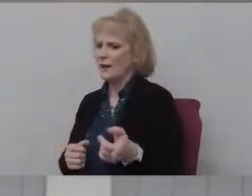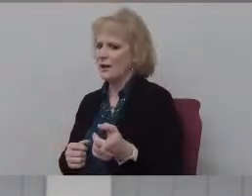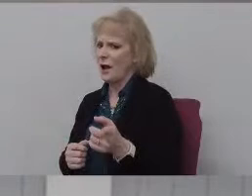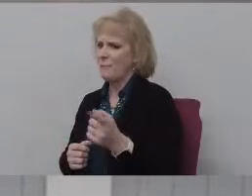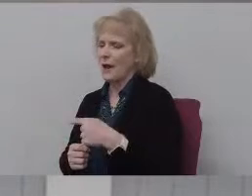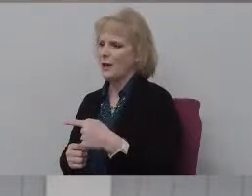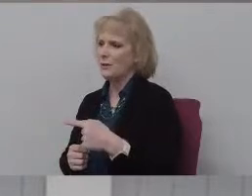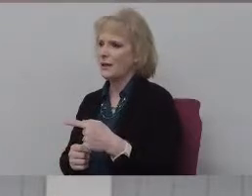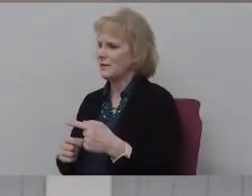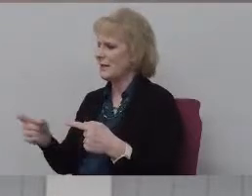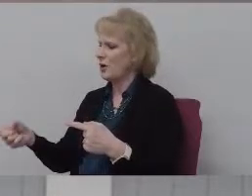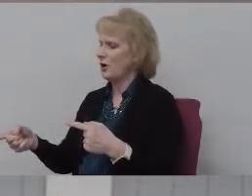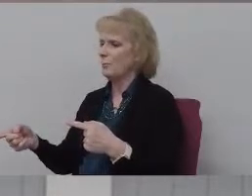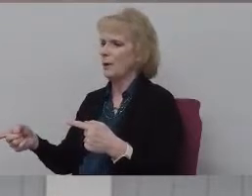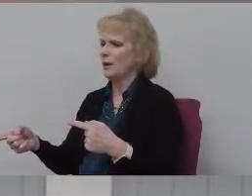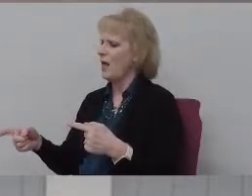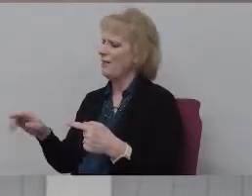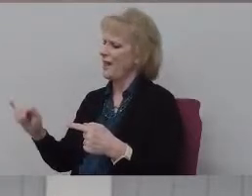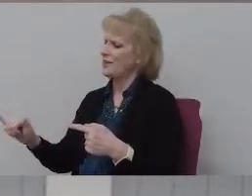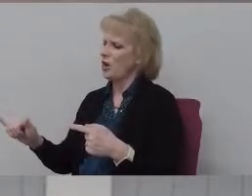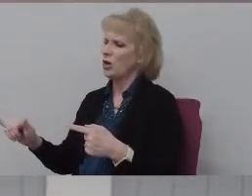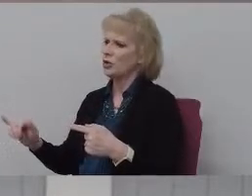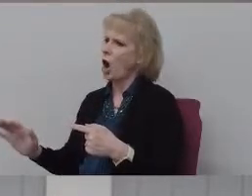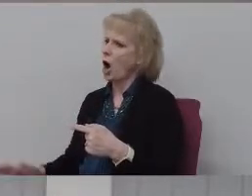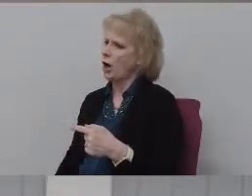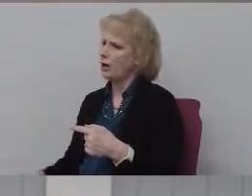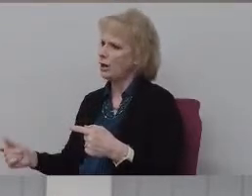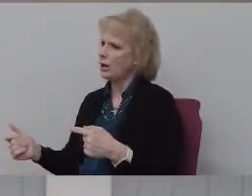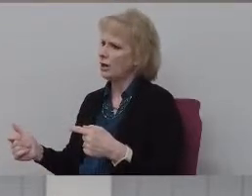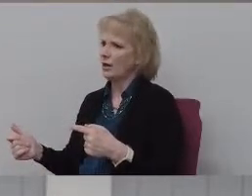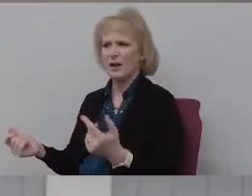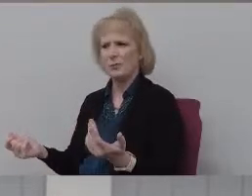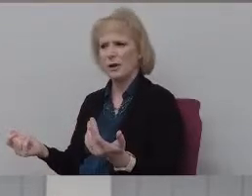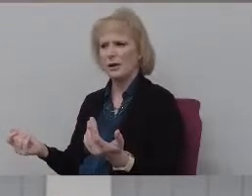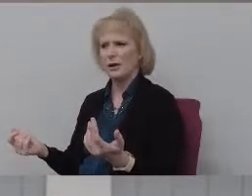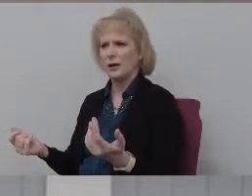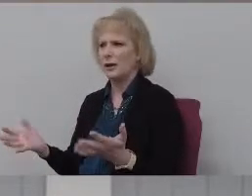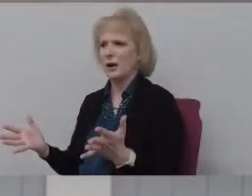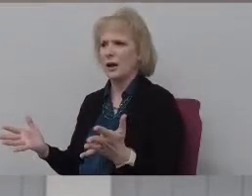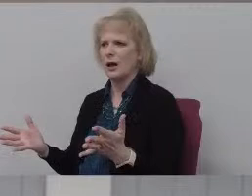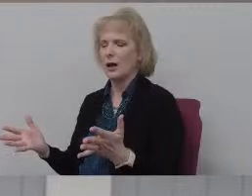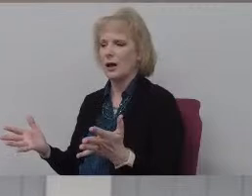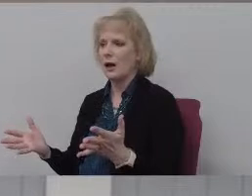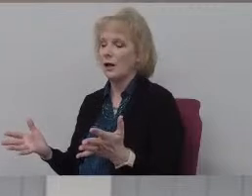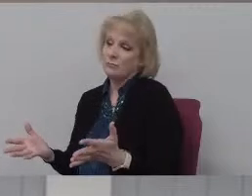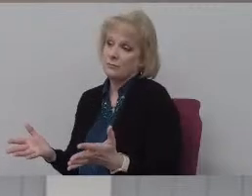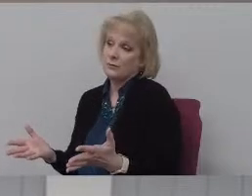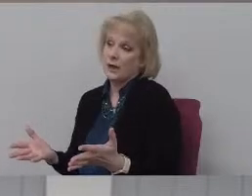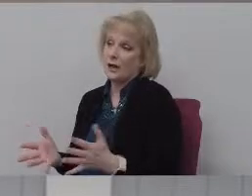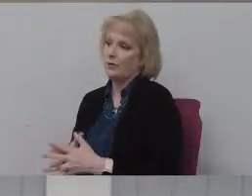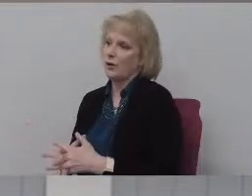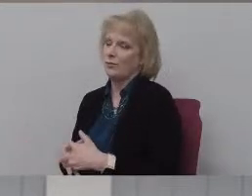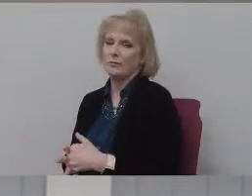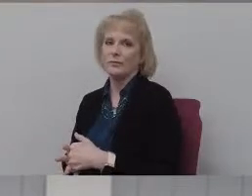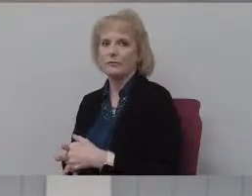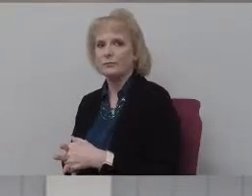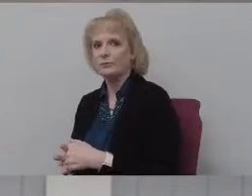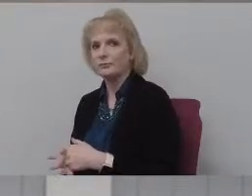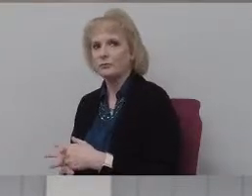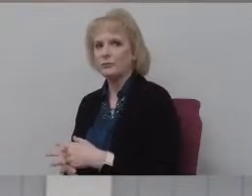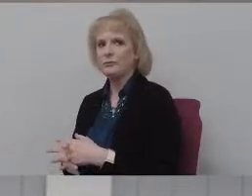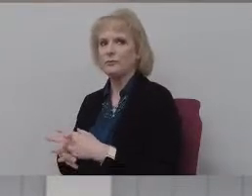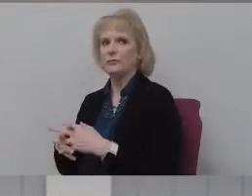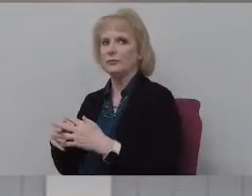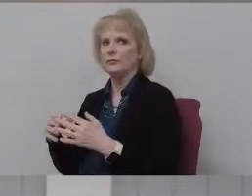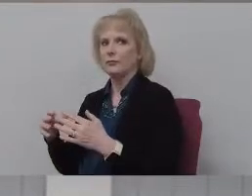him. So I'm going to train him. I'm going to educate him anyway. And so, you ever wonder how Solomon, when David, now he becomes a man